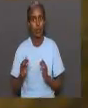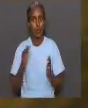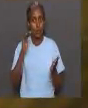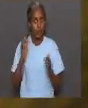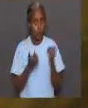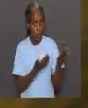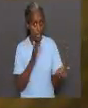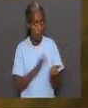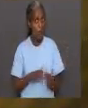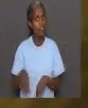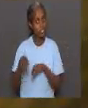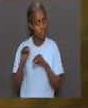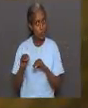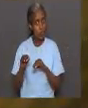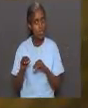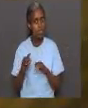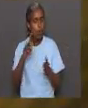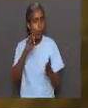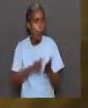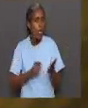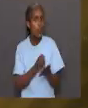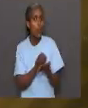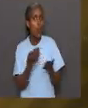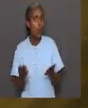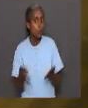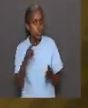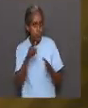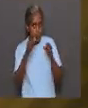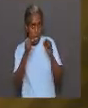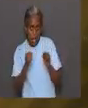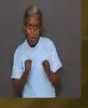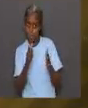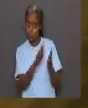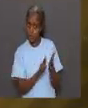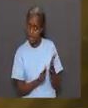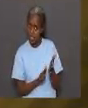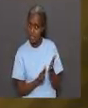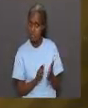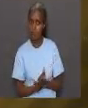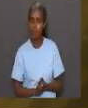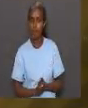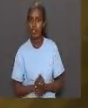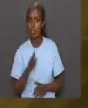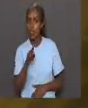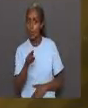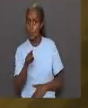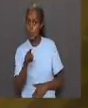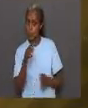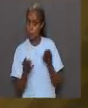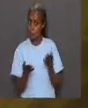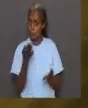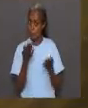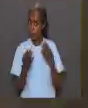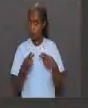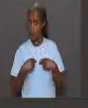Welcome back, students. What objects were you able to list? You might have